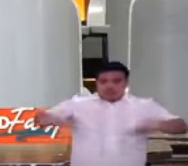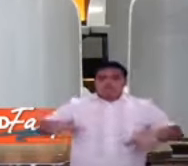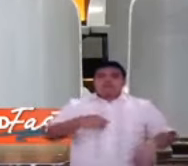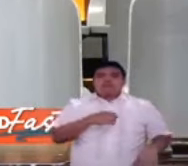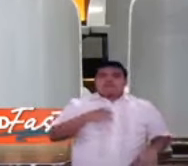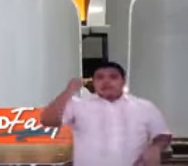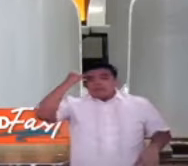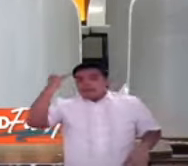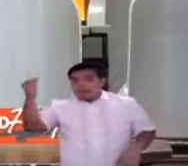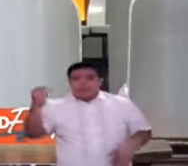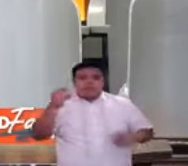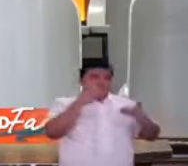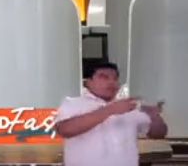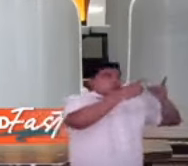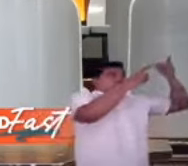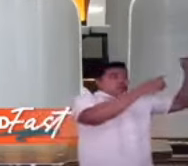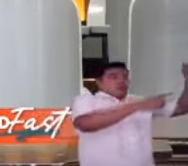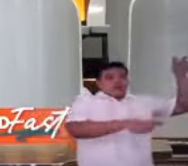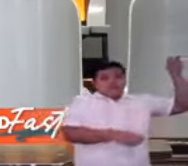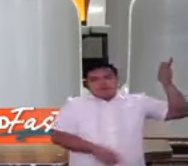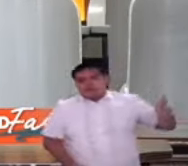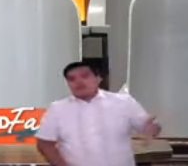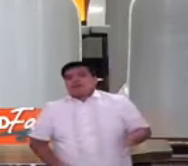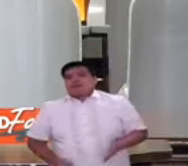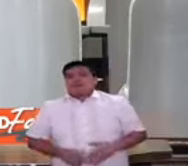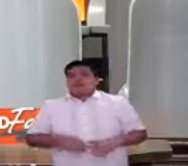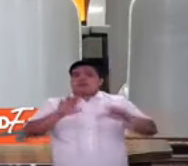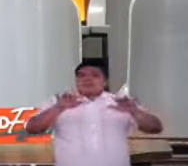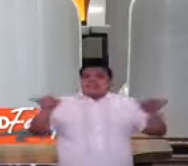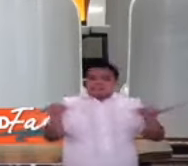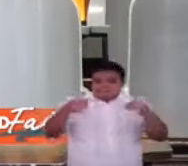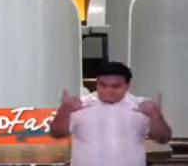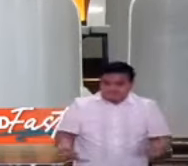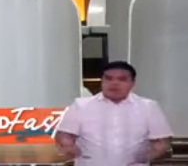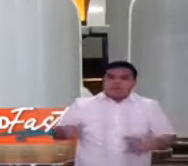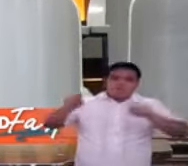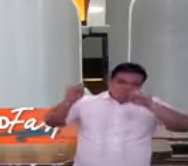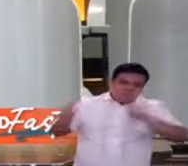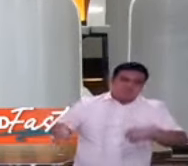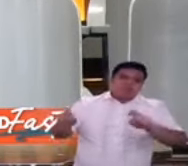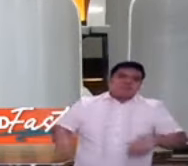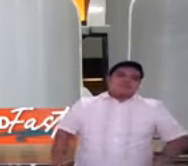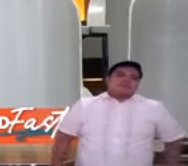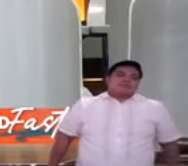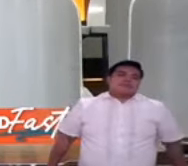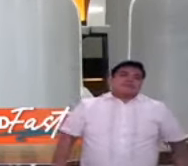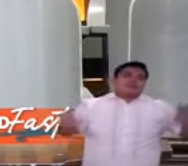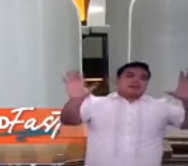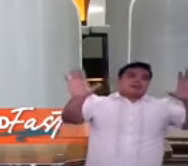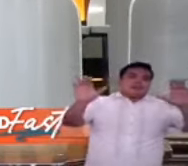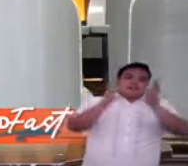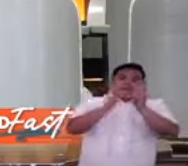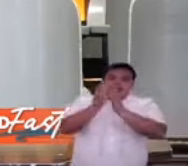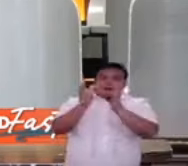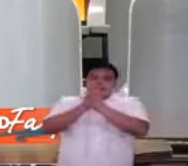is the idea of dedicating them to the Lord as early as possible. The Bible